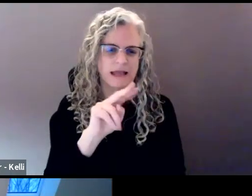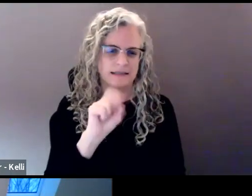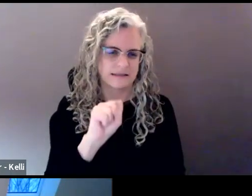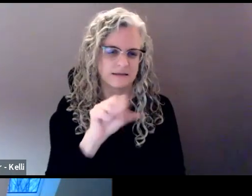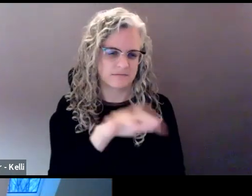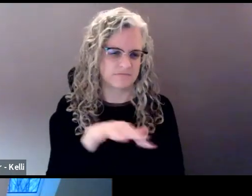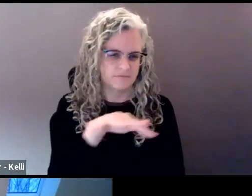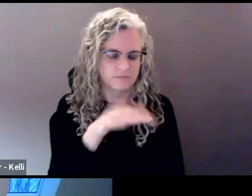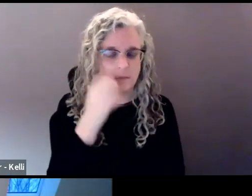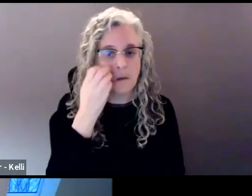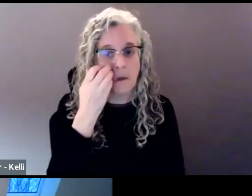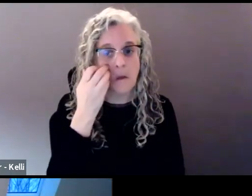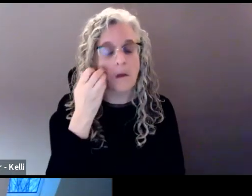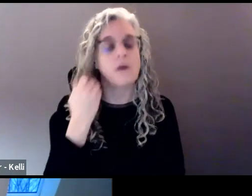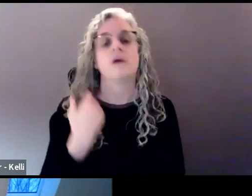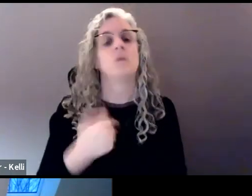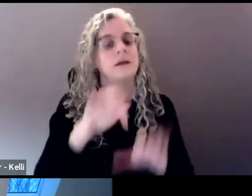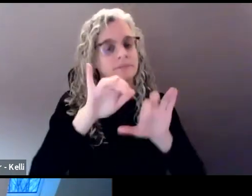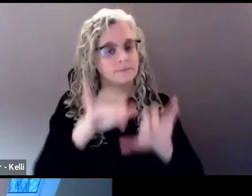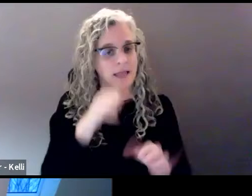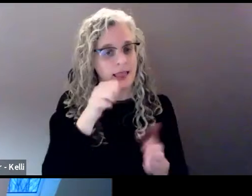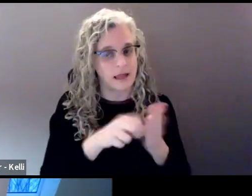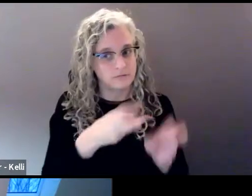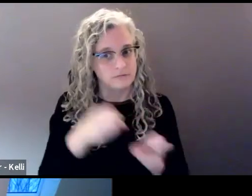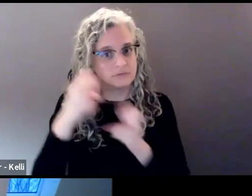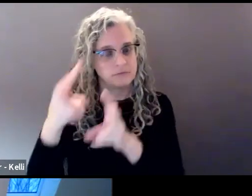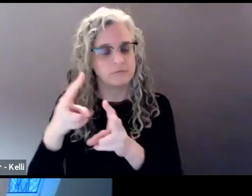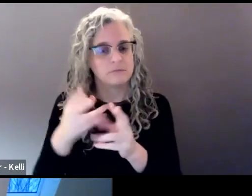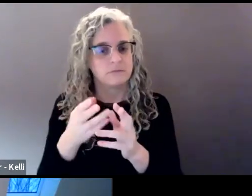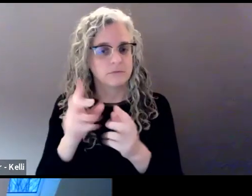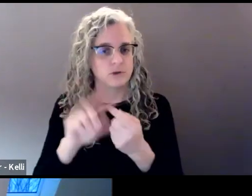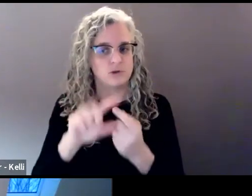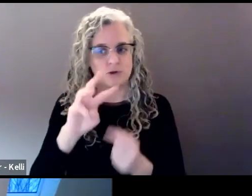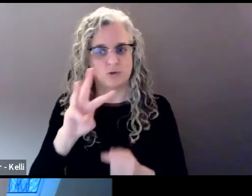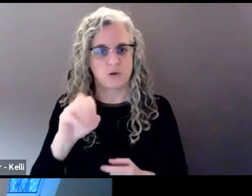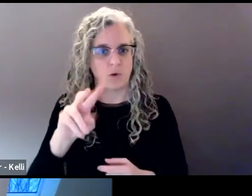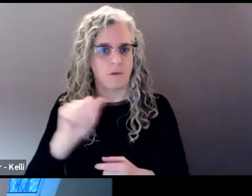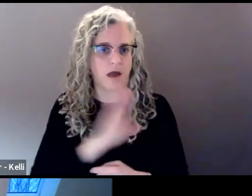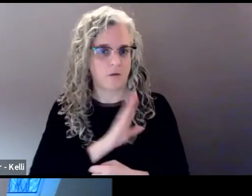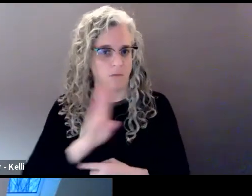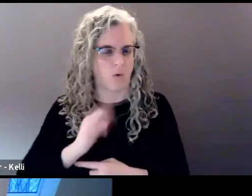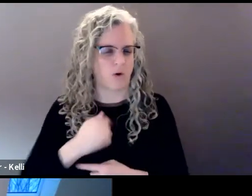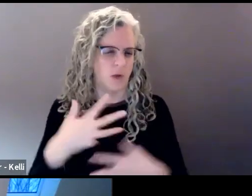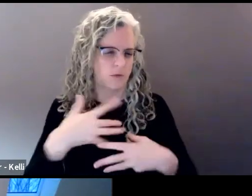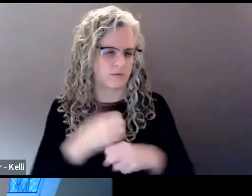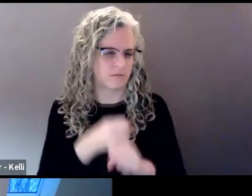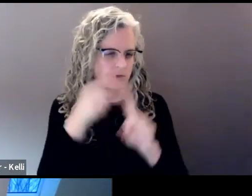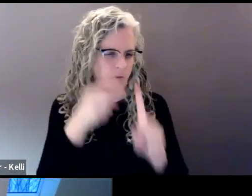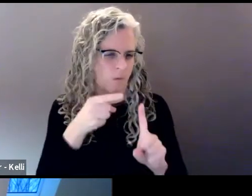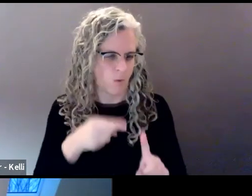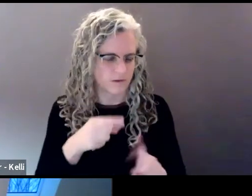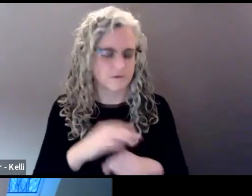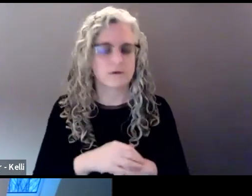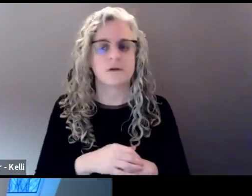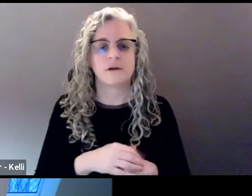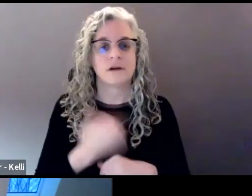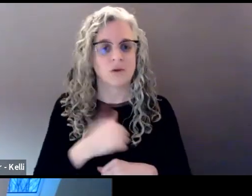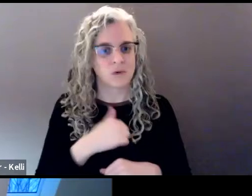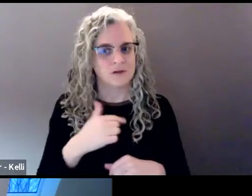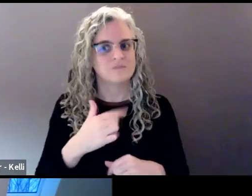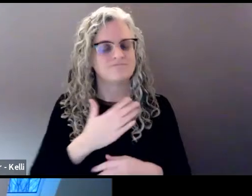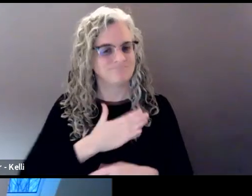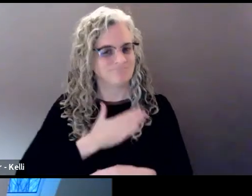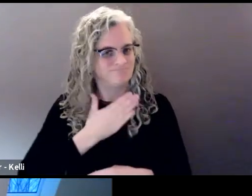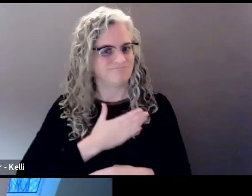uploaded a letter to the WMATA board on the WMATA link, so tonight I'll just summarize our key points. We are pleased that the Congress has